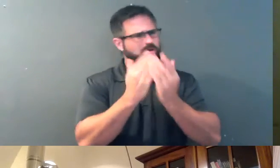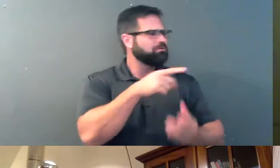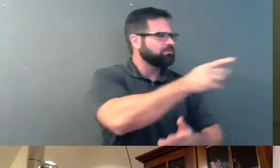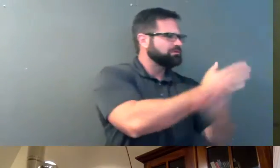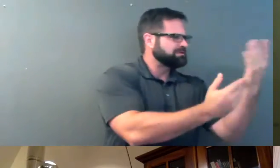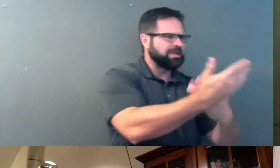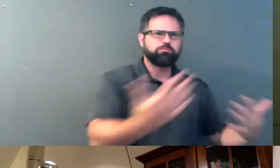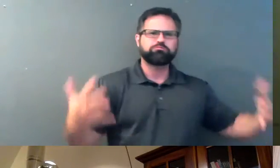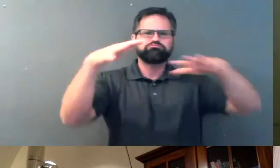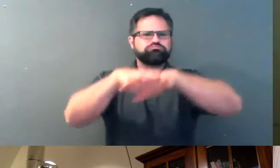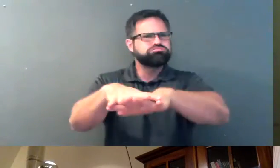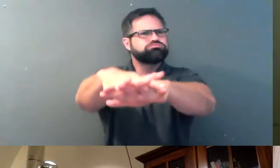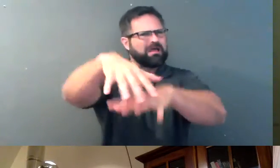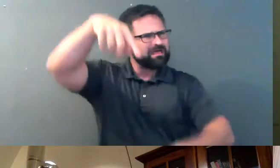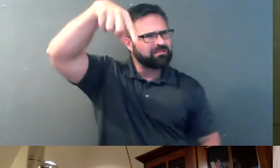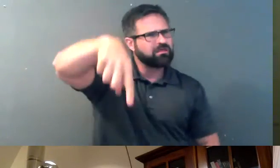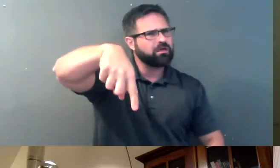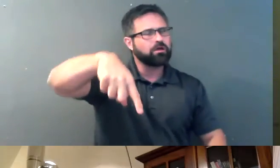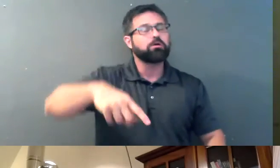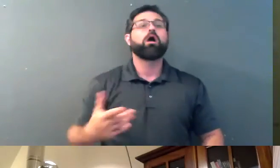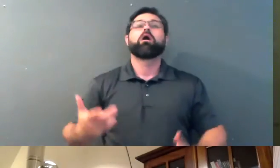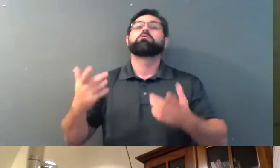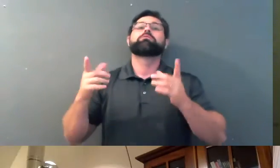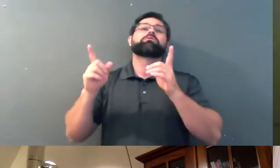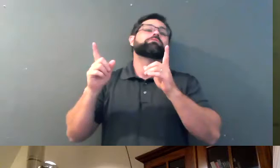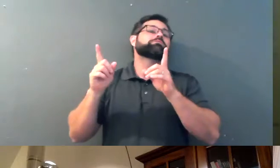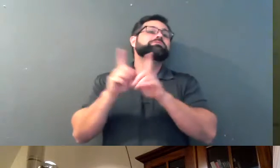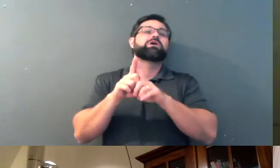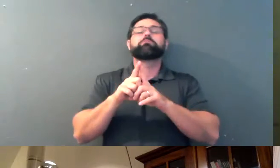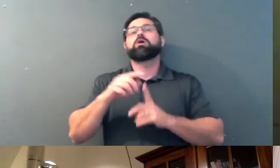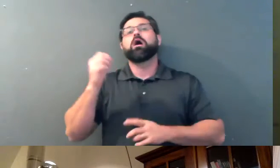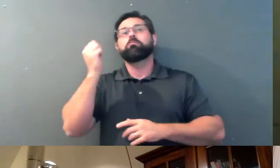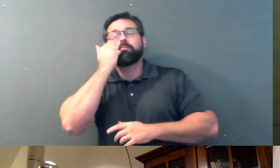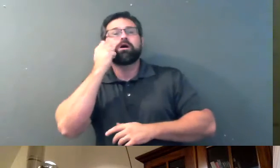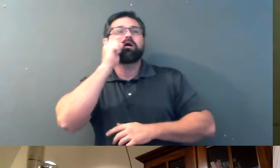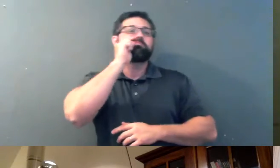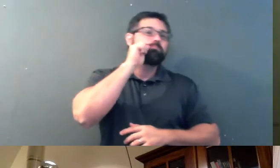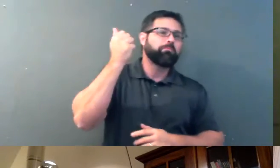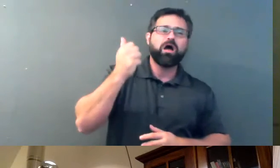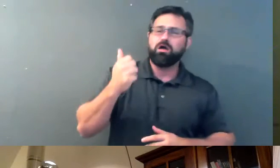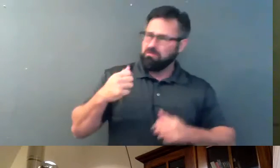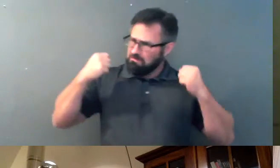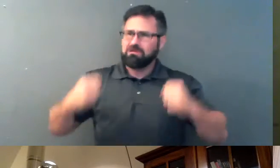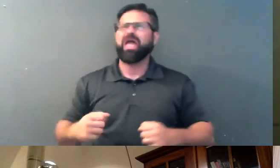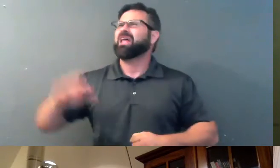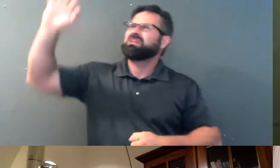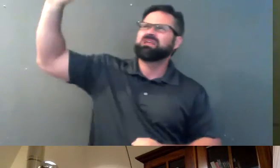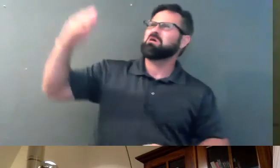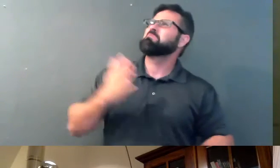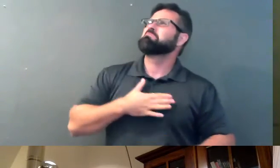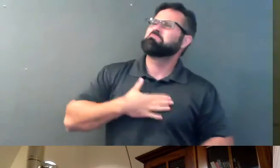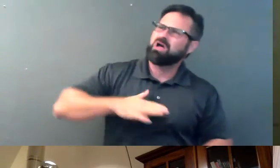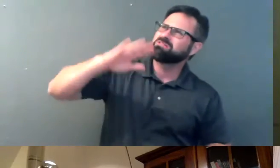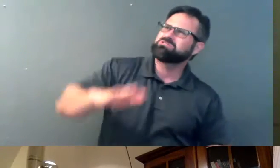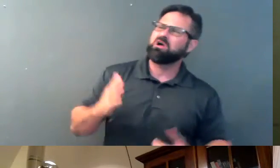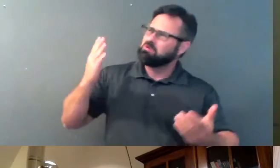that parents of students with disabilities are not prosecuted for claiming their children's right